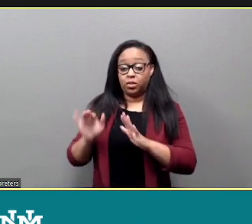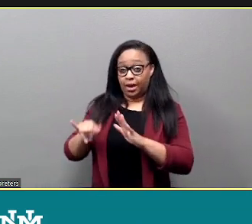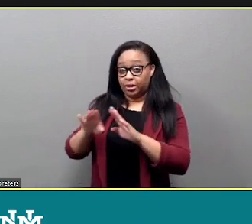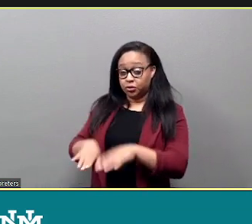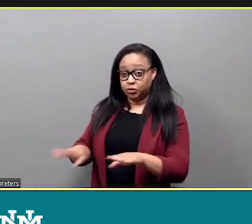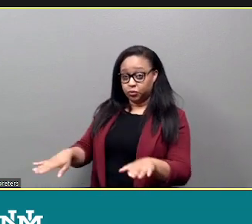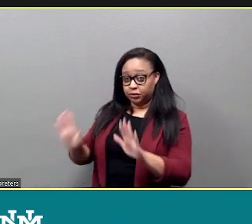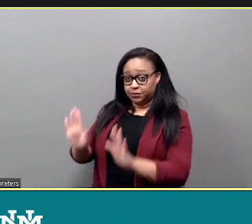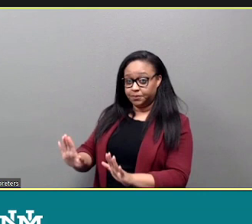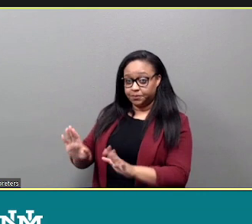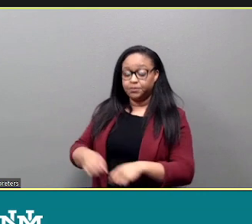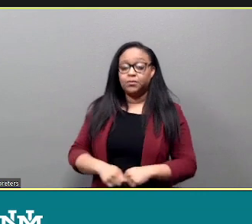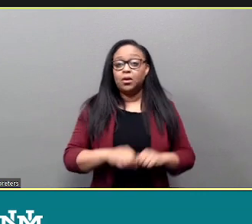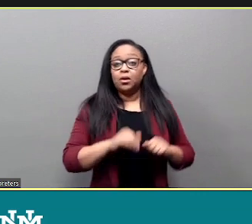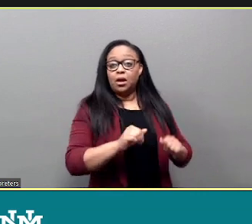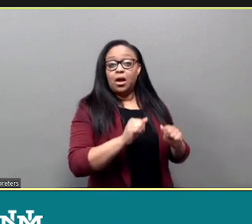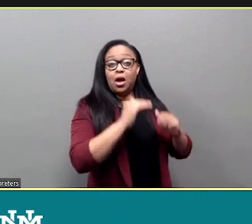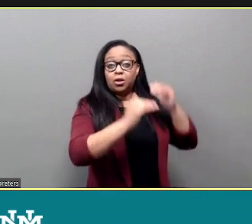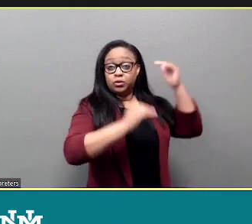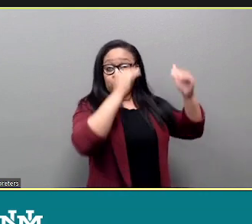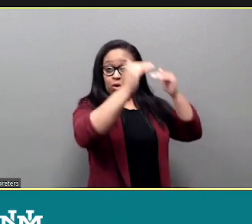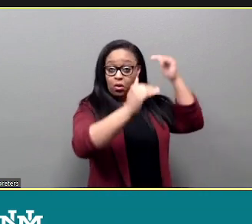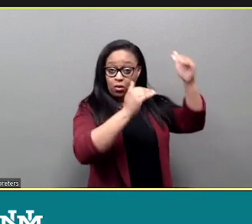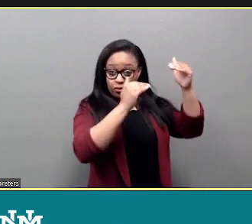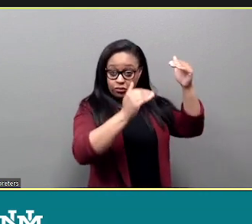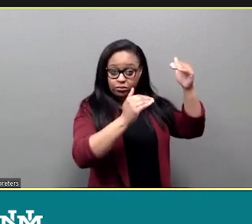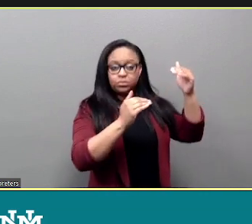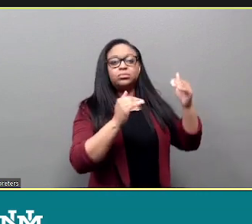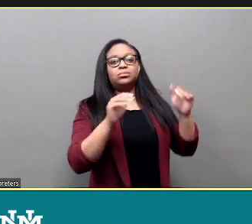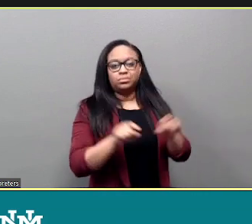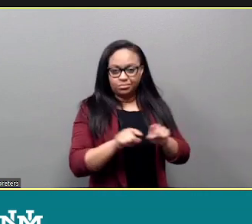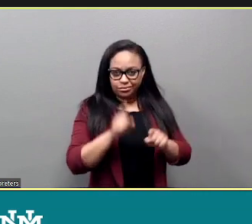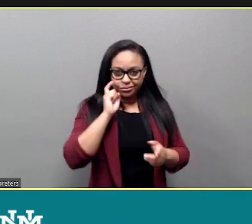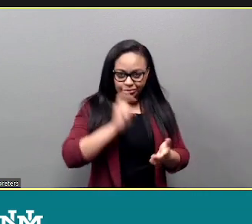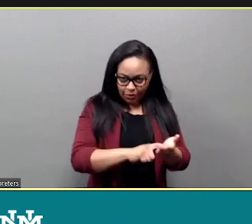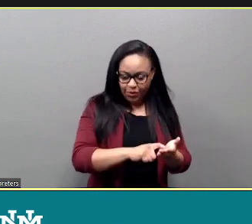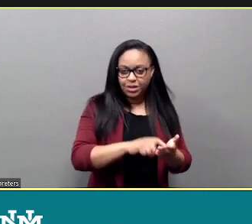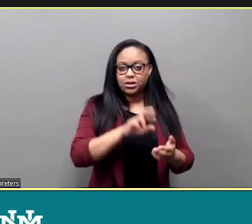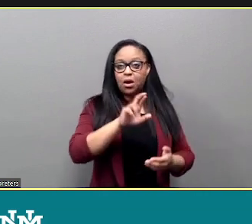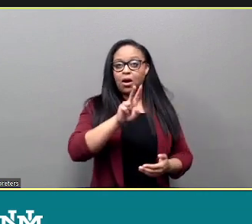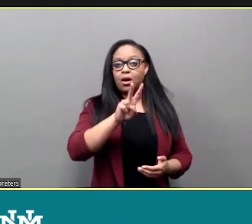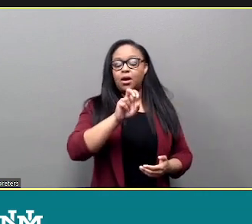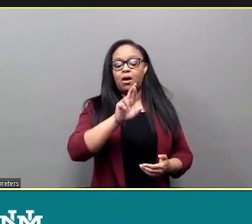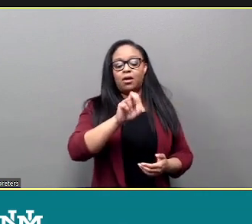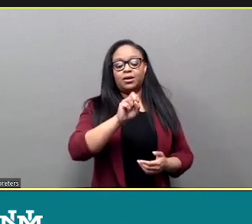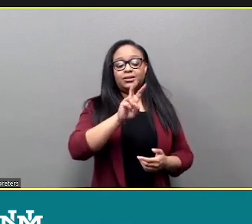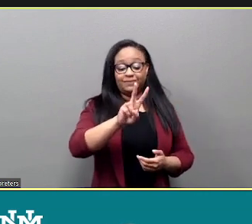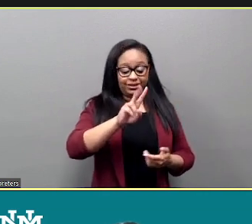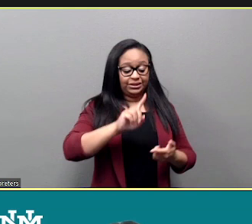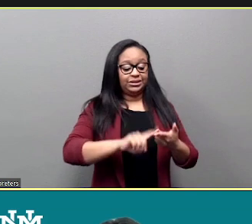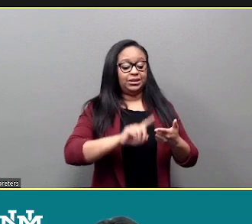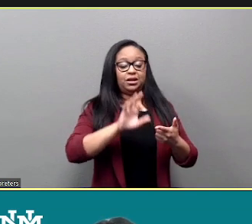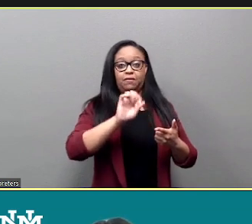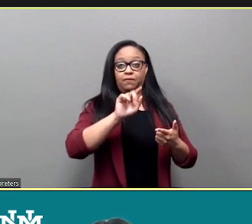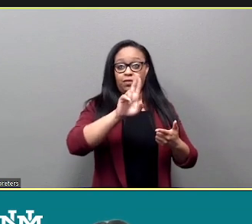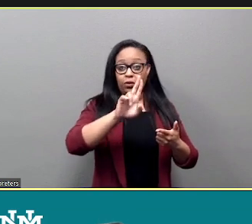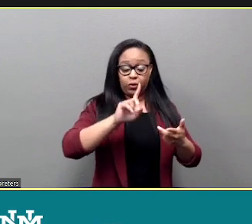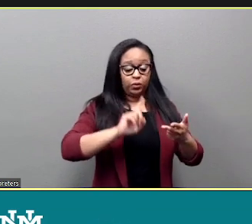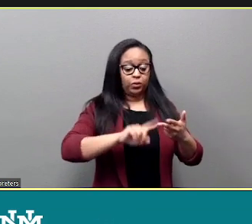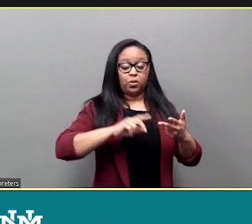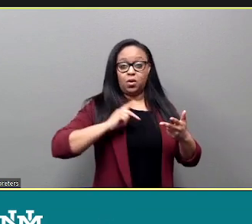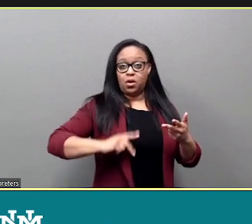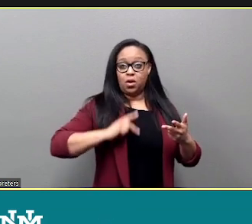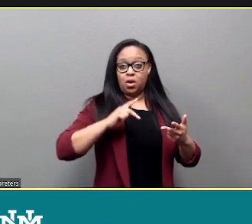also seeing an increase in RSV, COVID, flu, and pneumonia. Next slide, please.